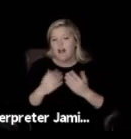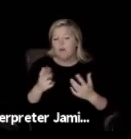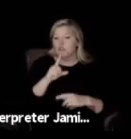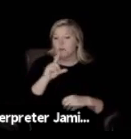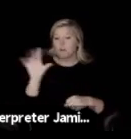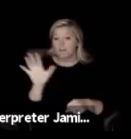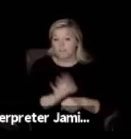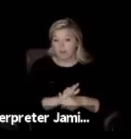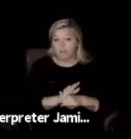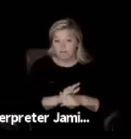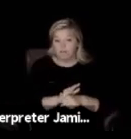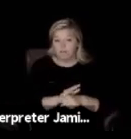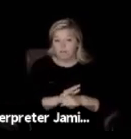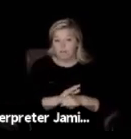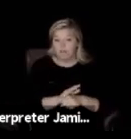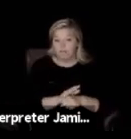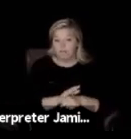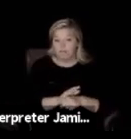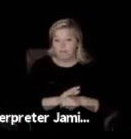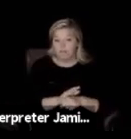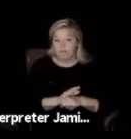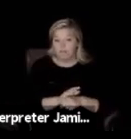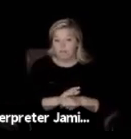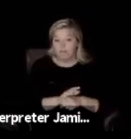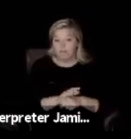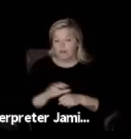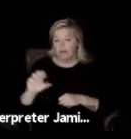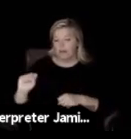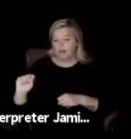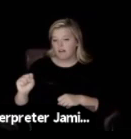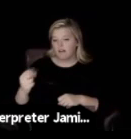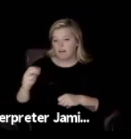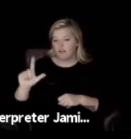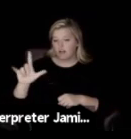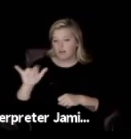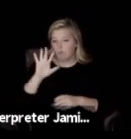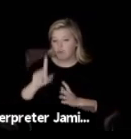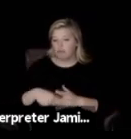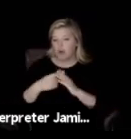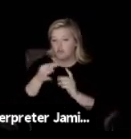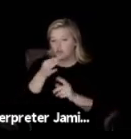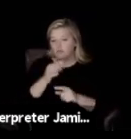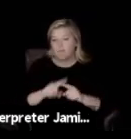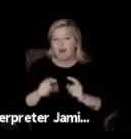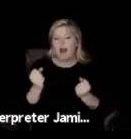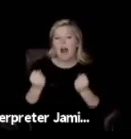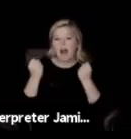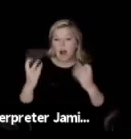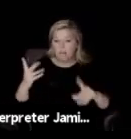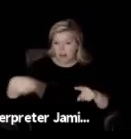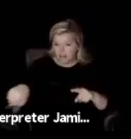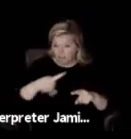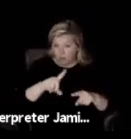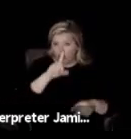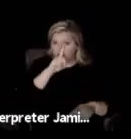the next question. Shelby will bring it up in a moment. How many of you are absolutely certain